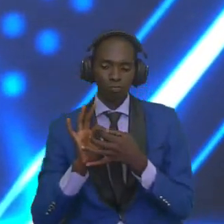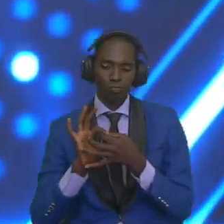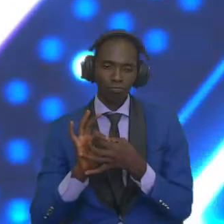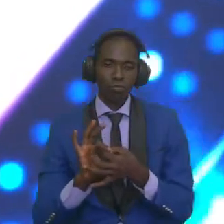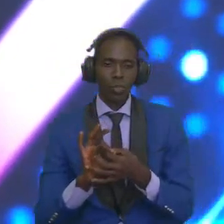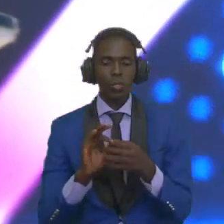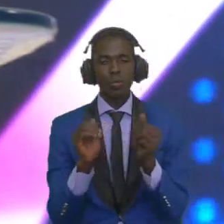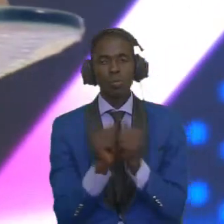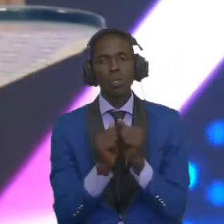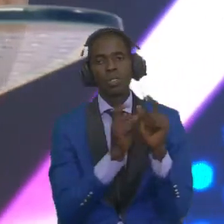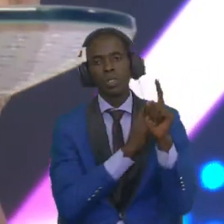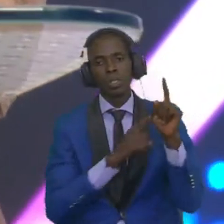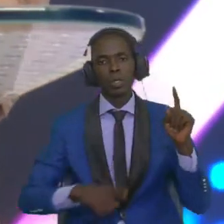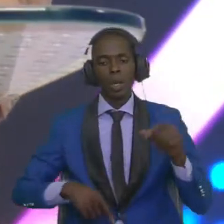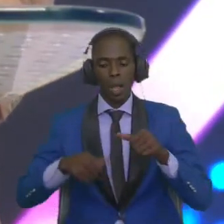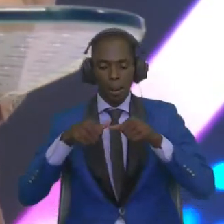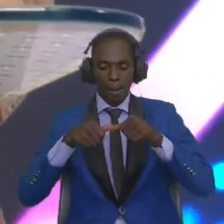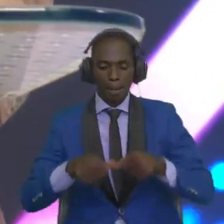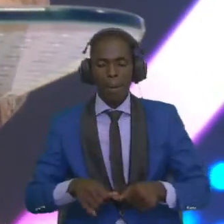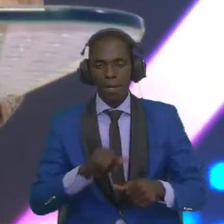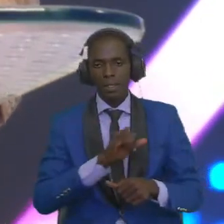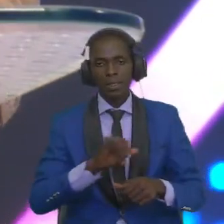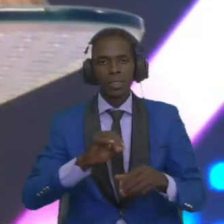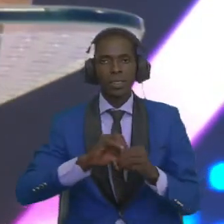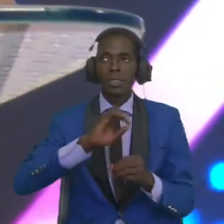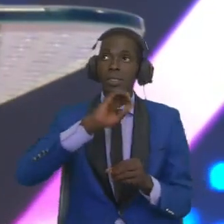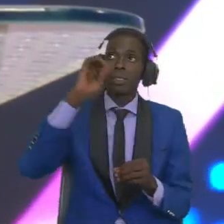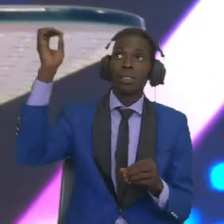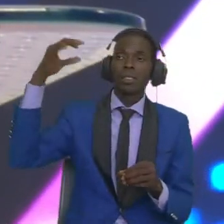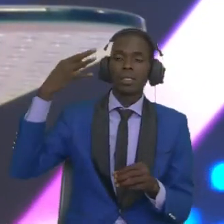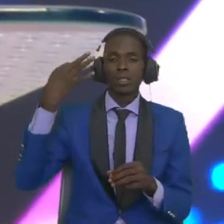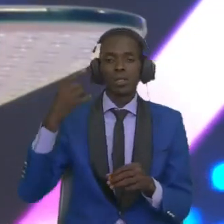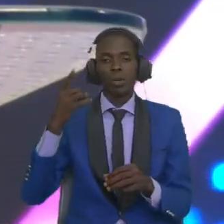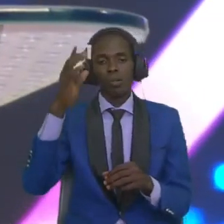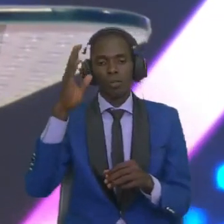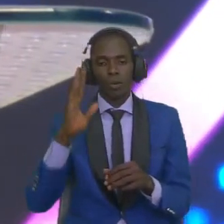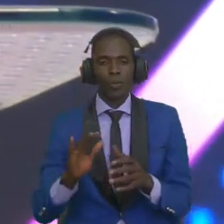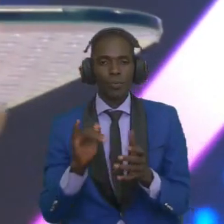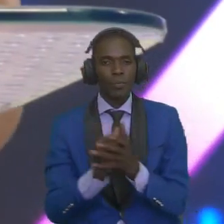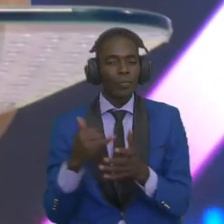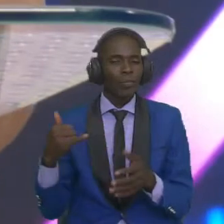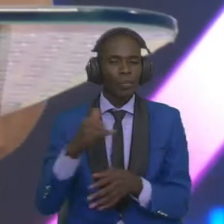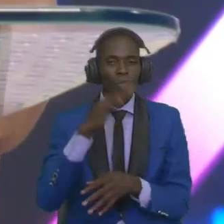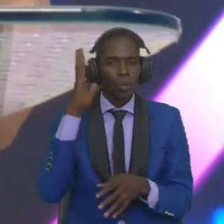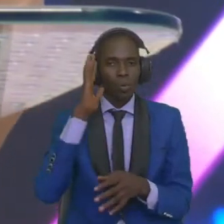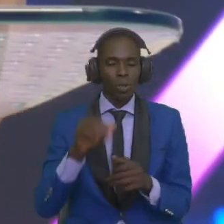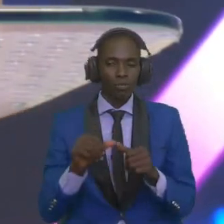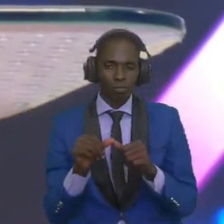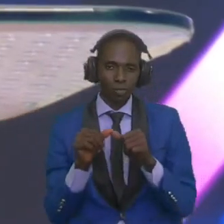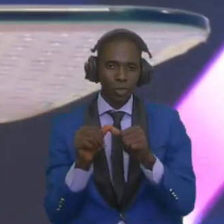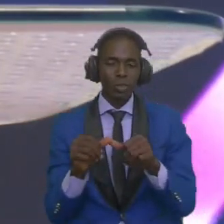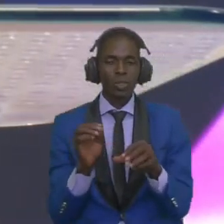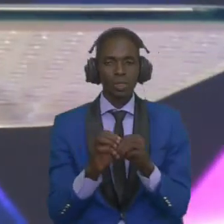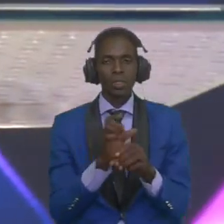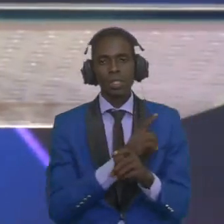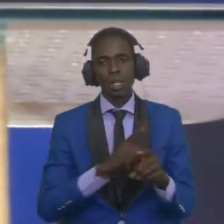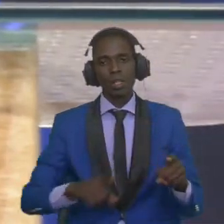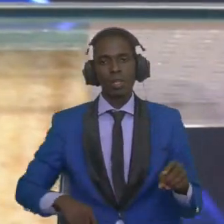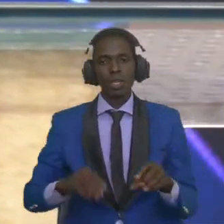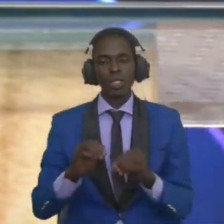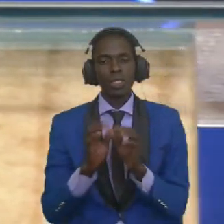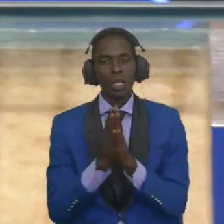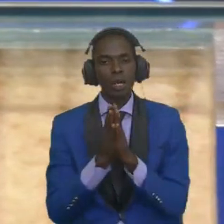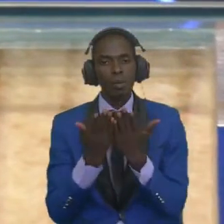Lord, abiding in the grace of God, that they were cleave to the Lord. Hebrews